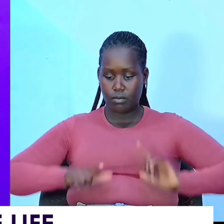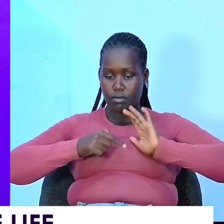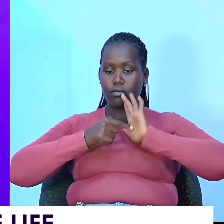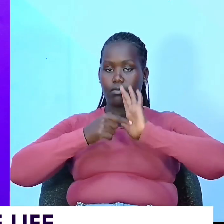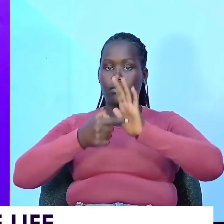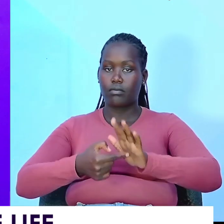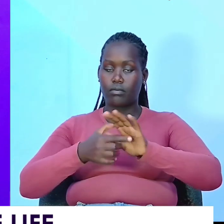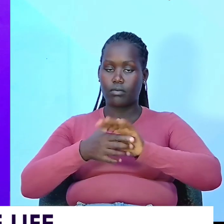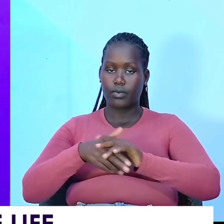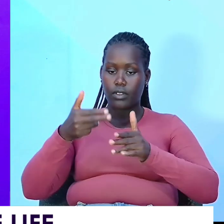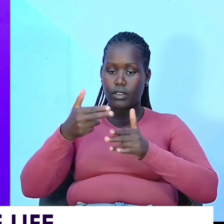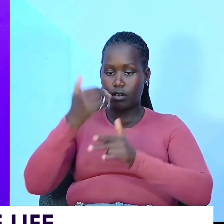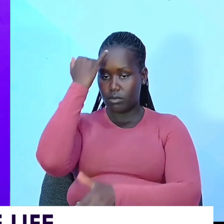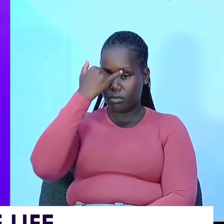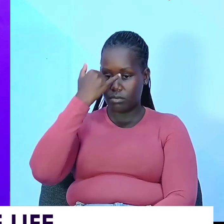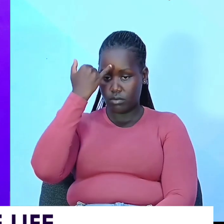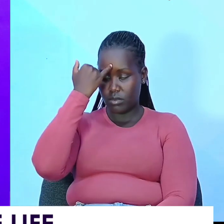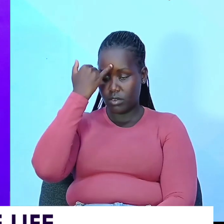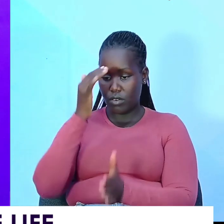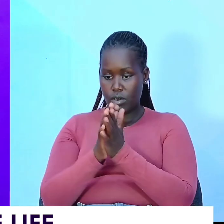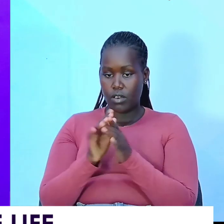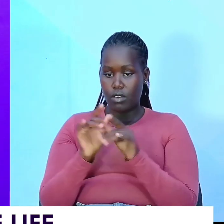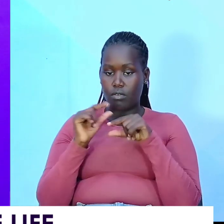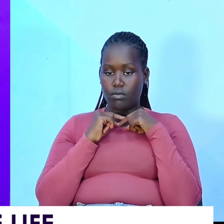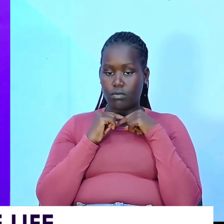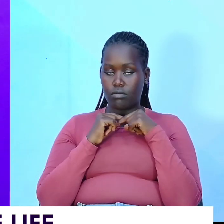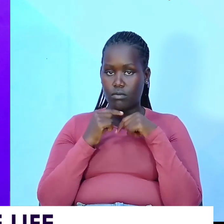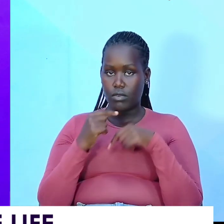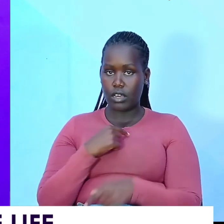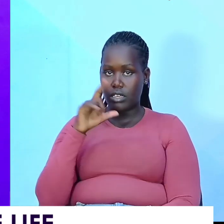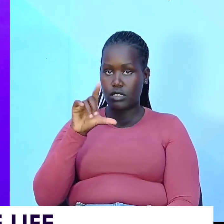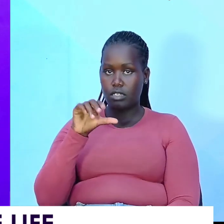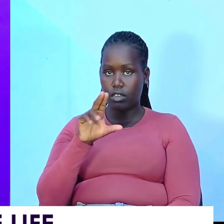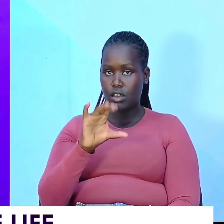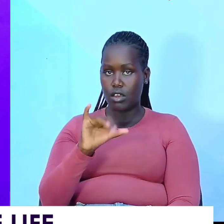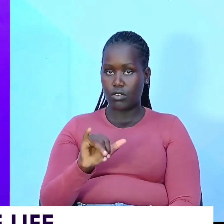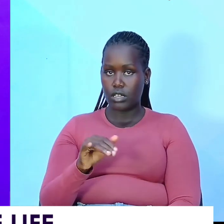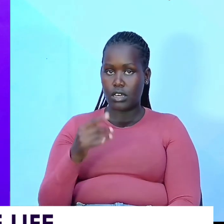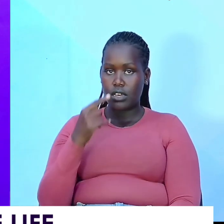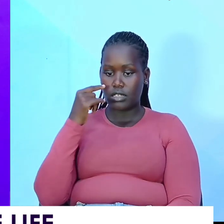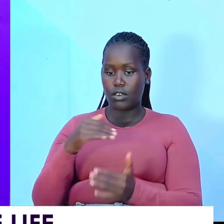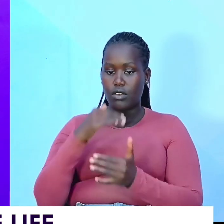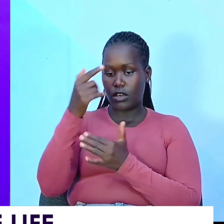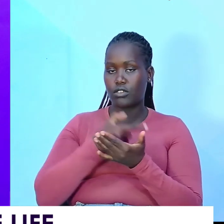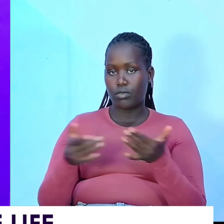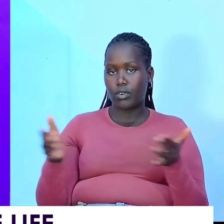My name is Jonas Simba. We have been with Lucy Njenga. See you next week. Bye-bye.